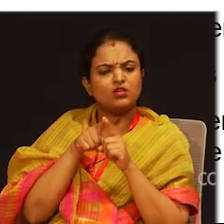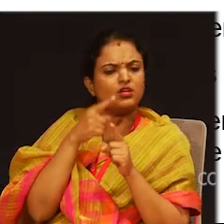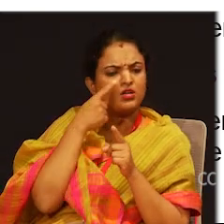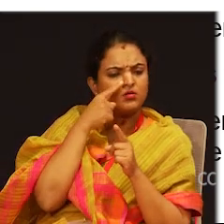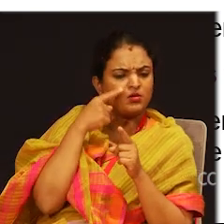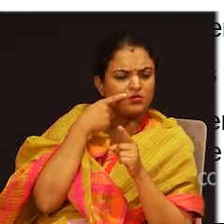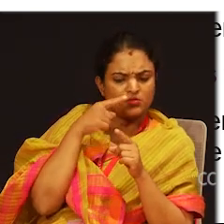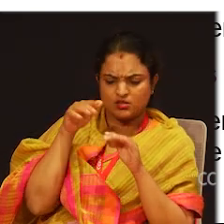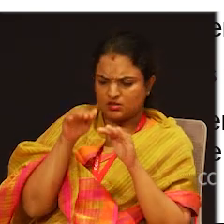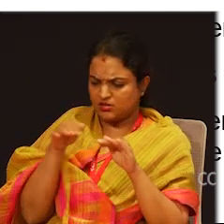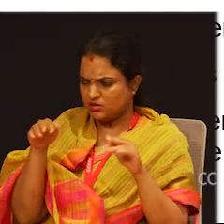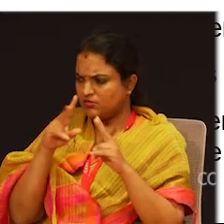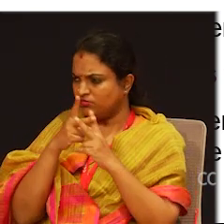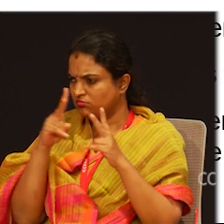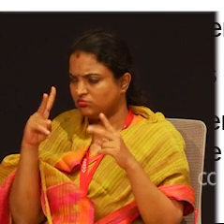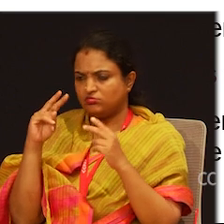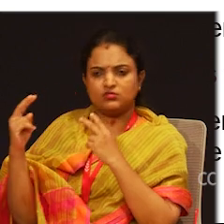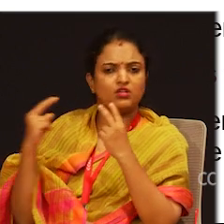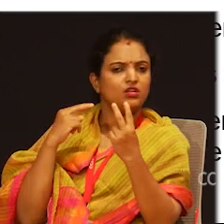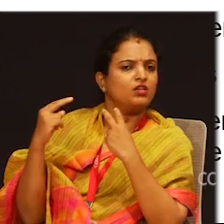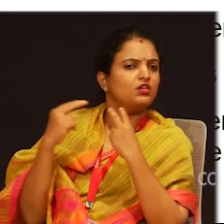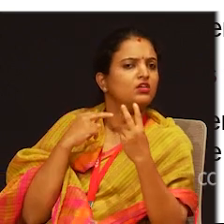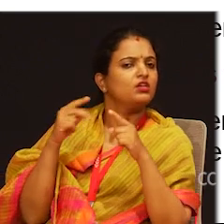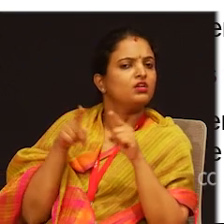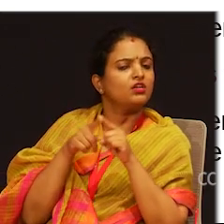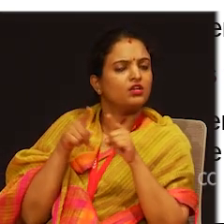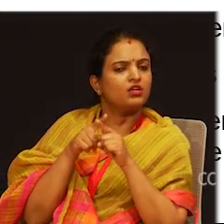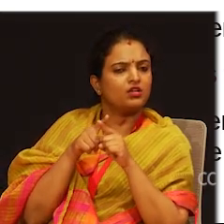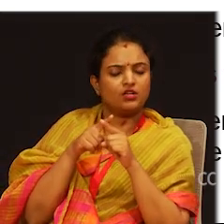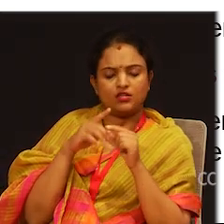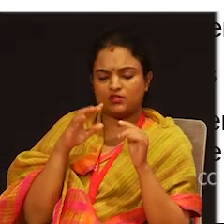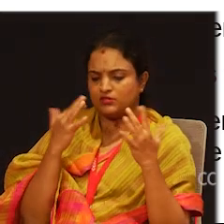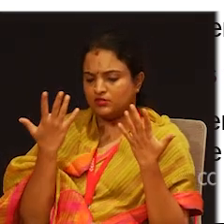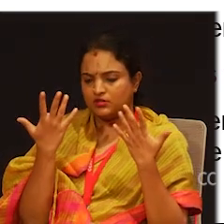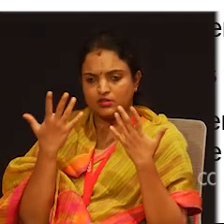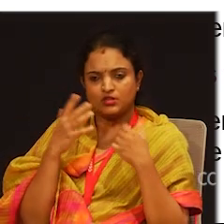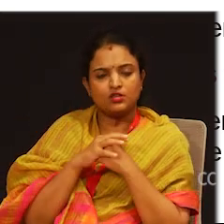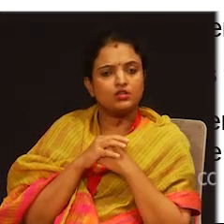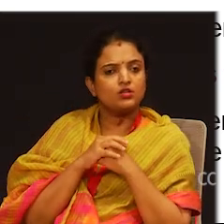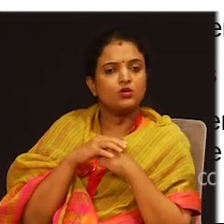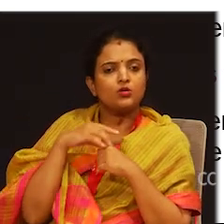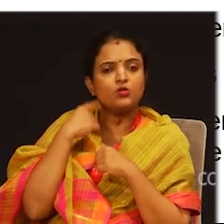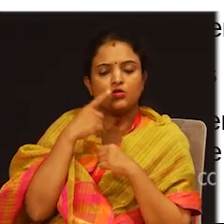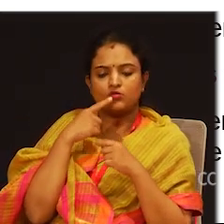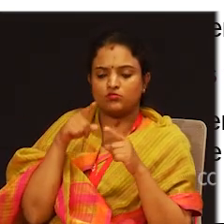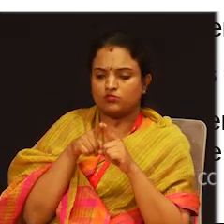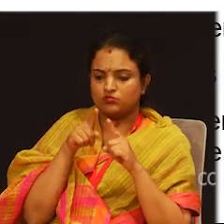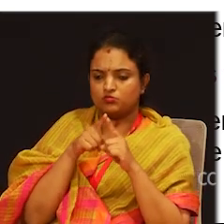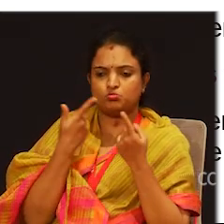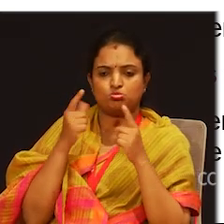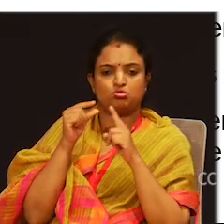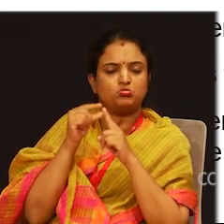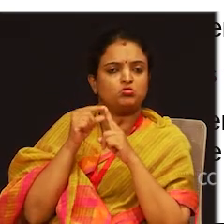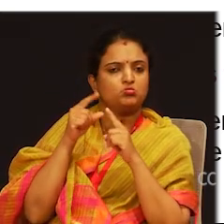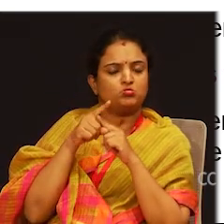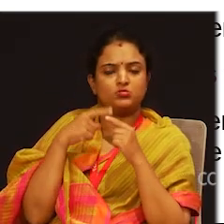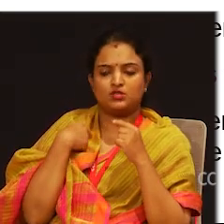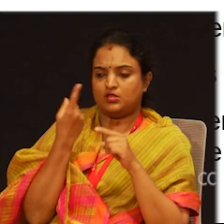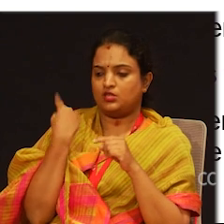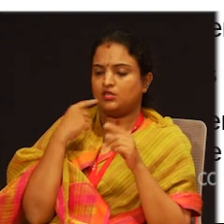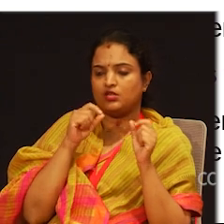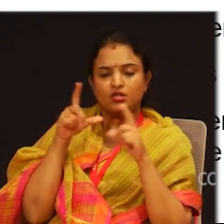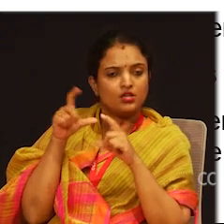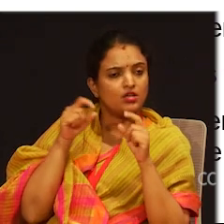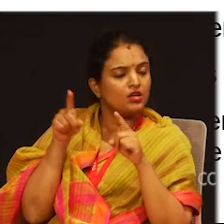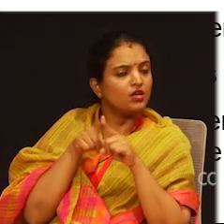they all look at me very often, and my colleague there, Dr. Bharti, who's sitting, who gave you an excellent presentation yesterday.